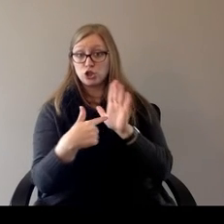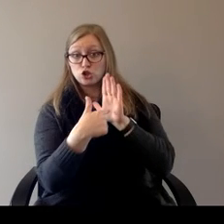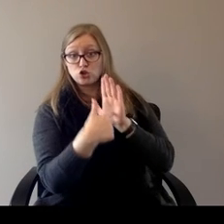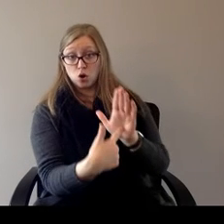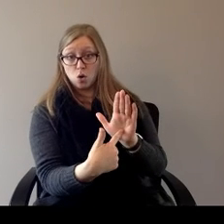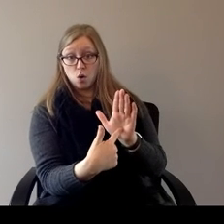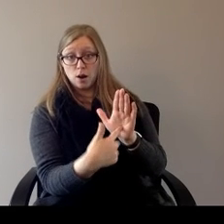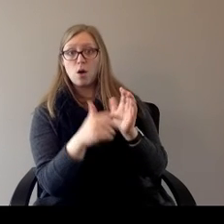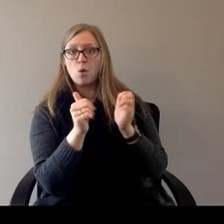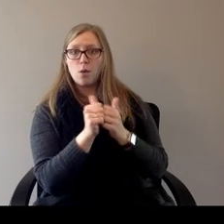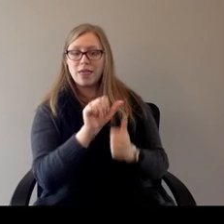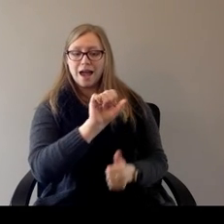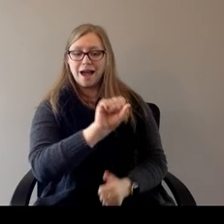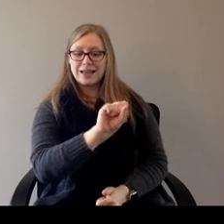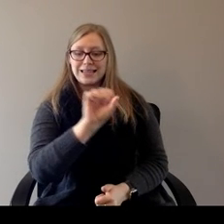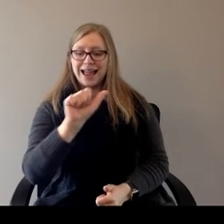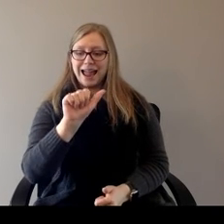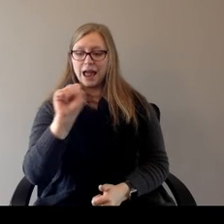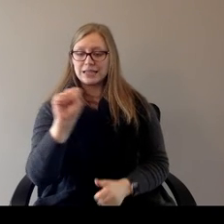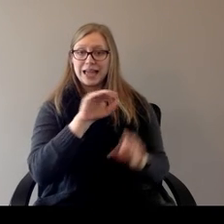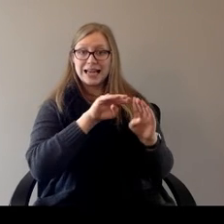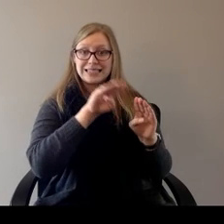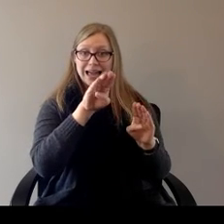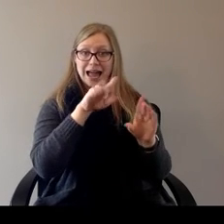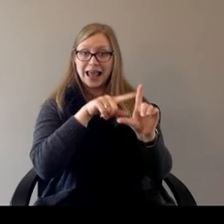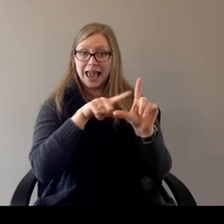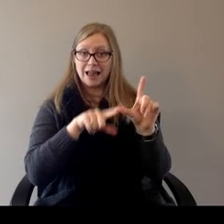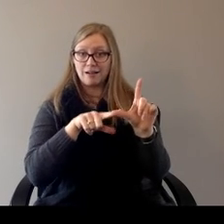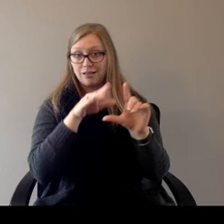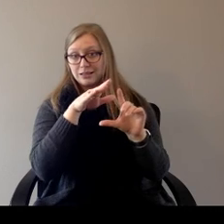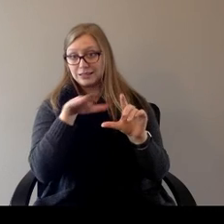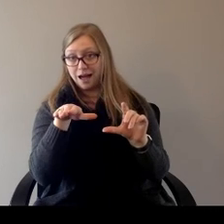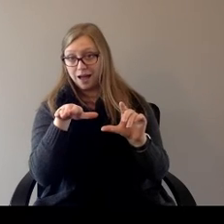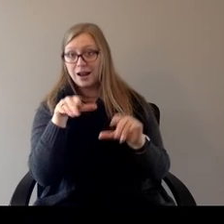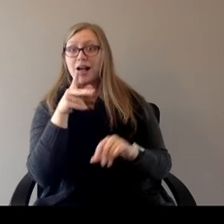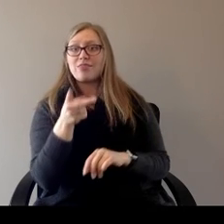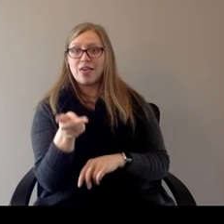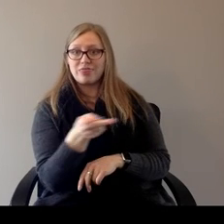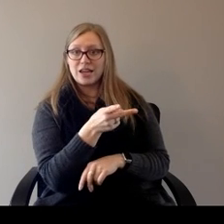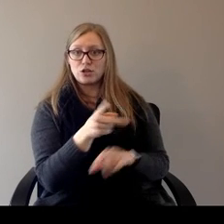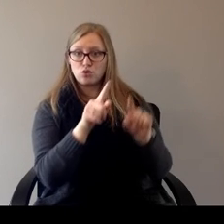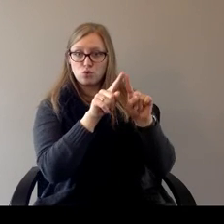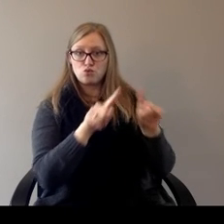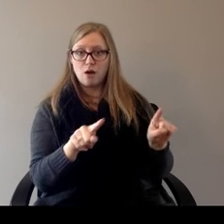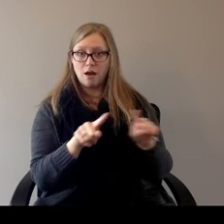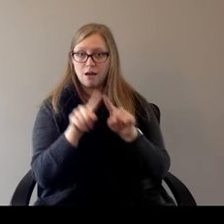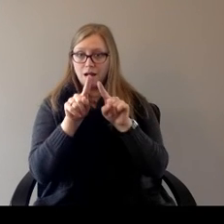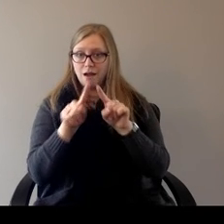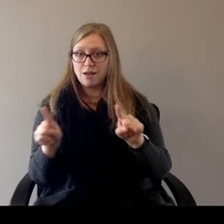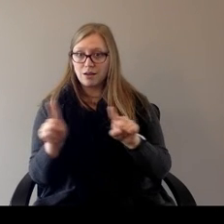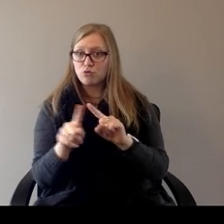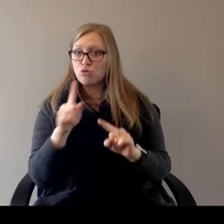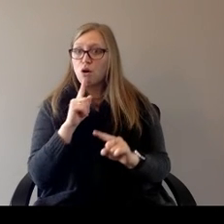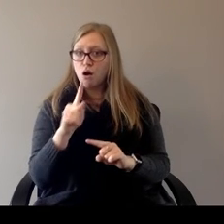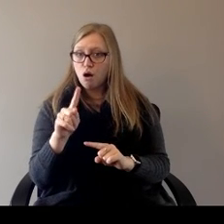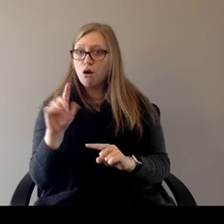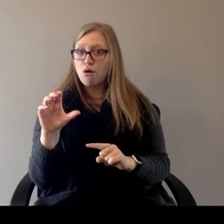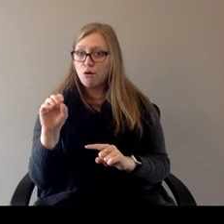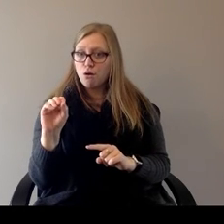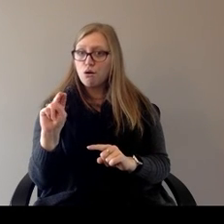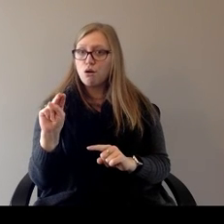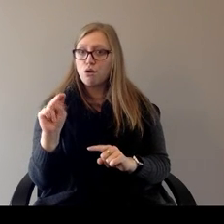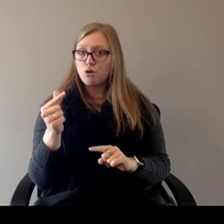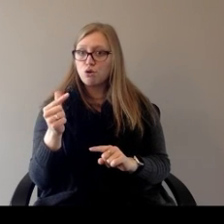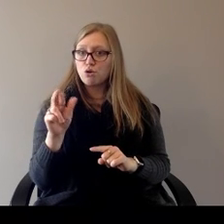angle side that that these triangles are congruent. So we can say this is